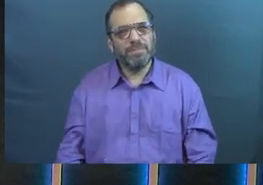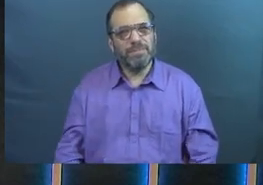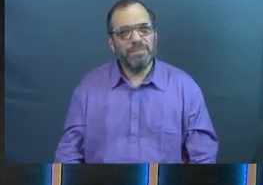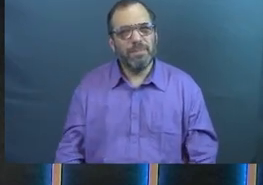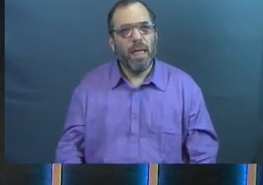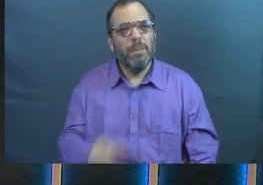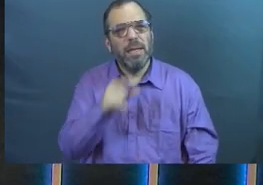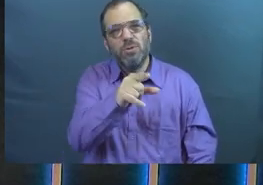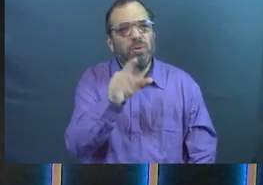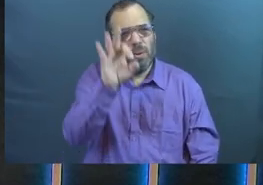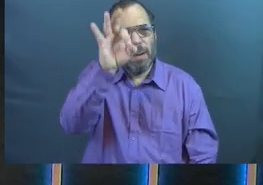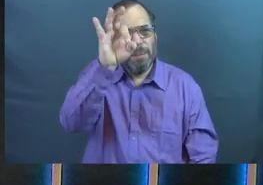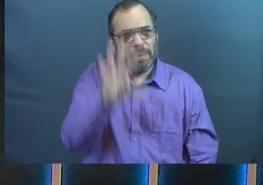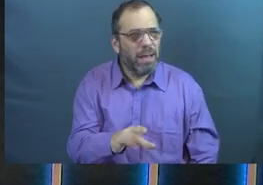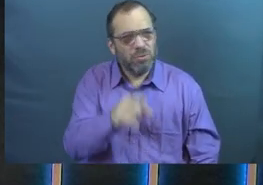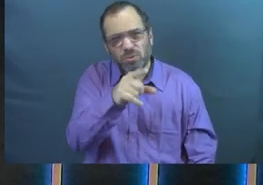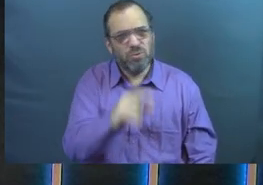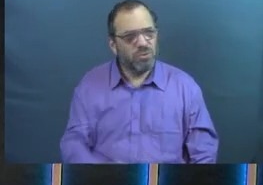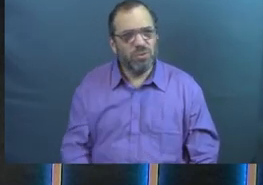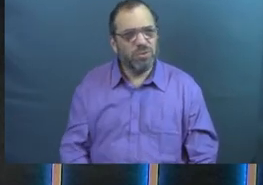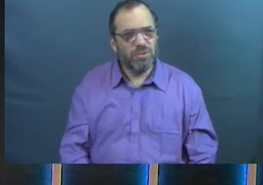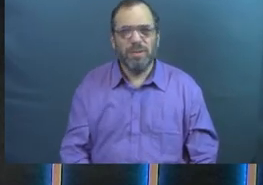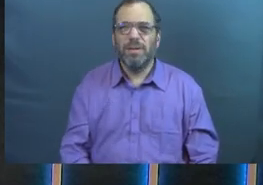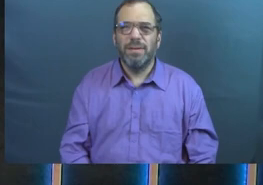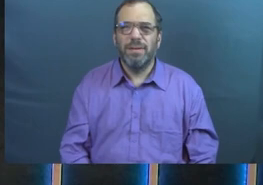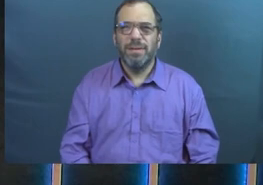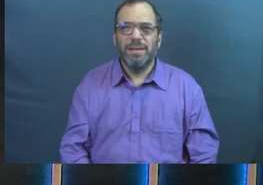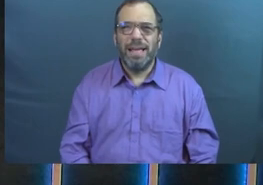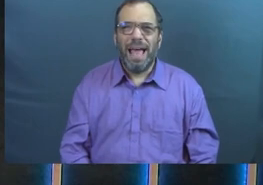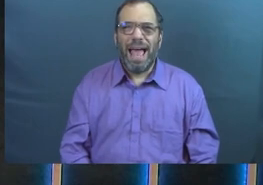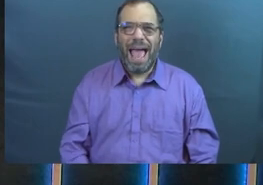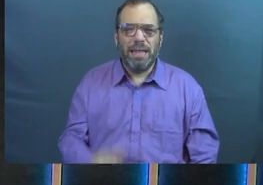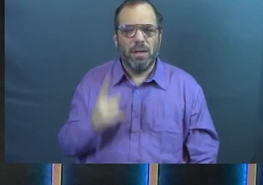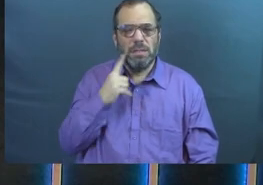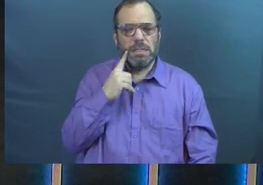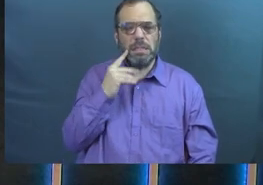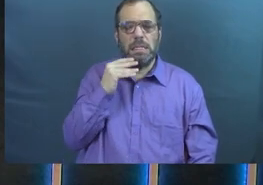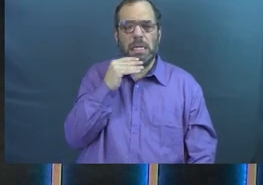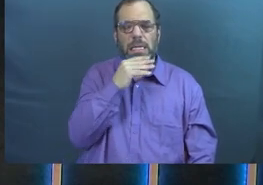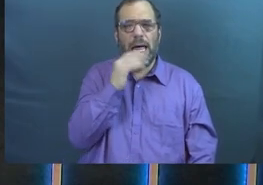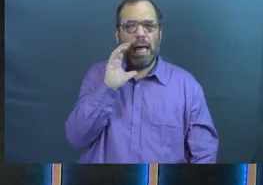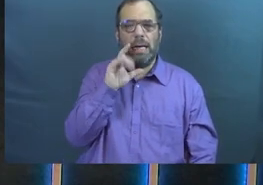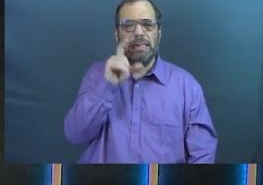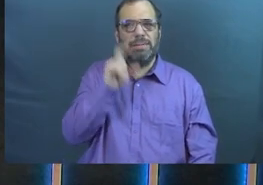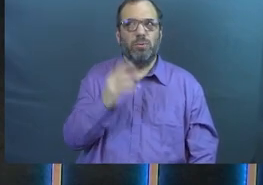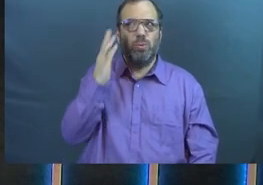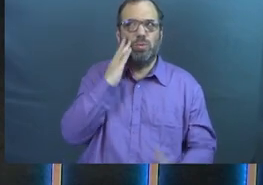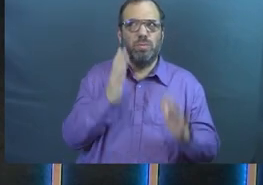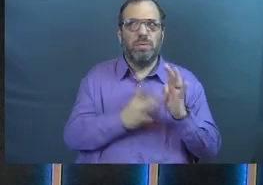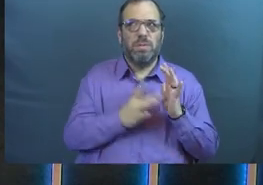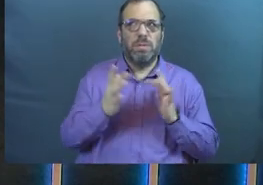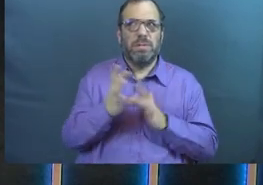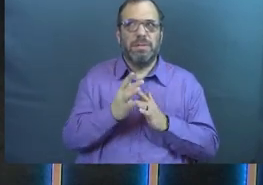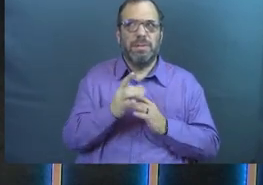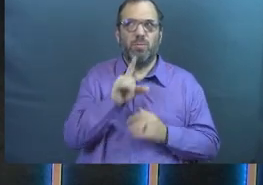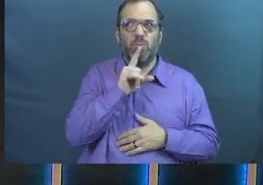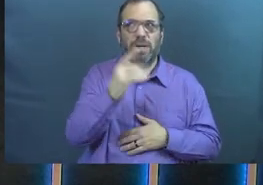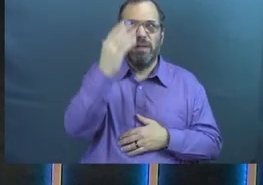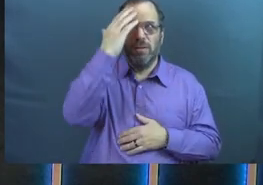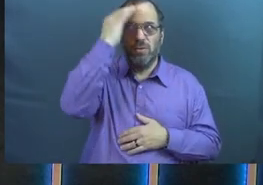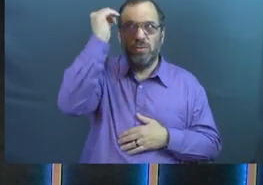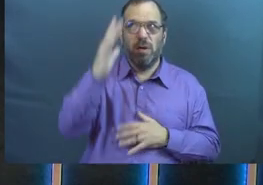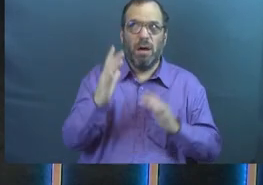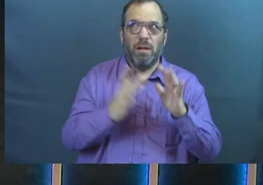Because you're a pastor. And there's this little lie inside of us that if we really knew Jesus, if we really knew